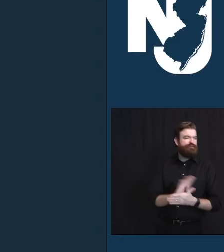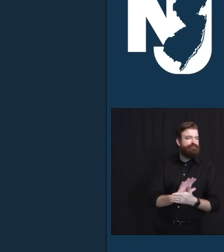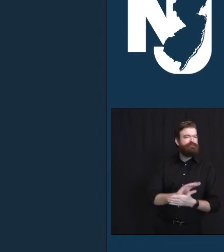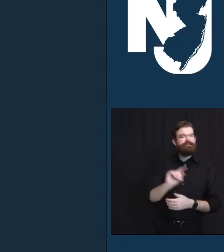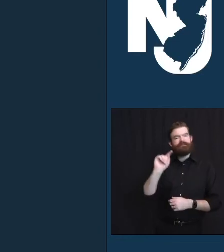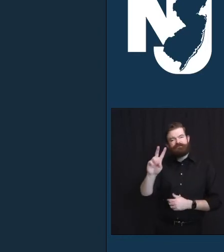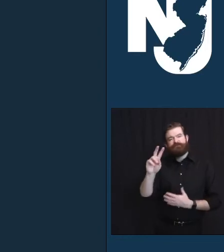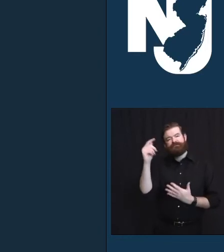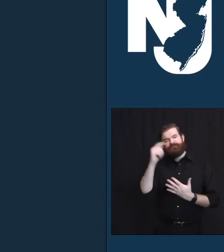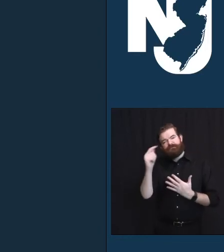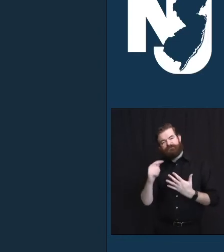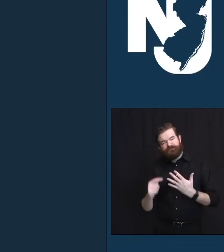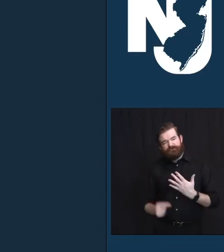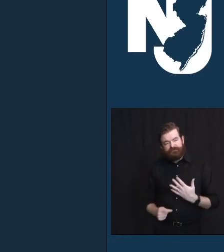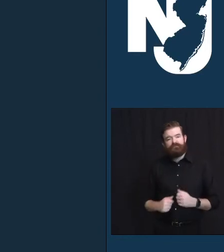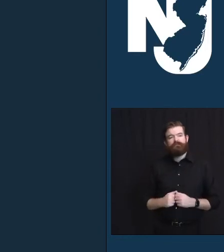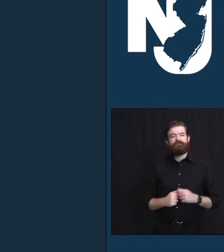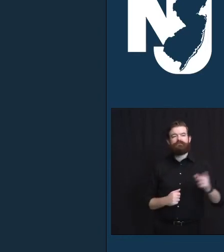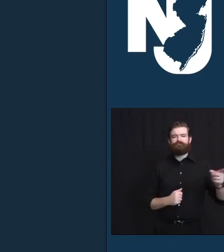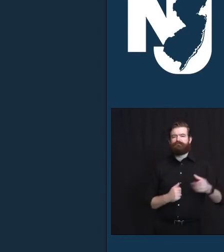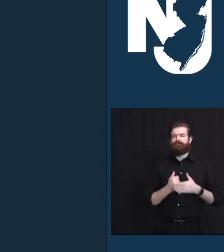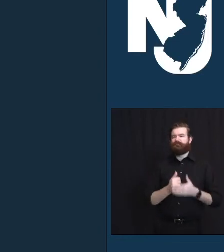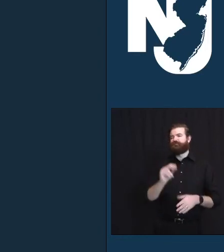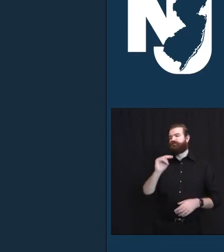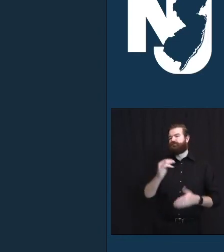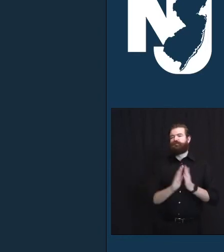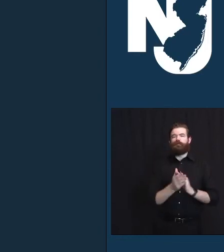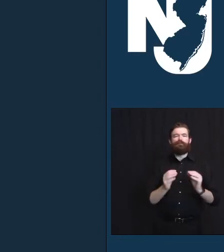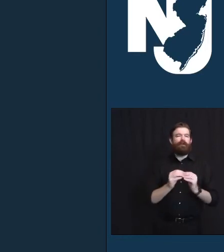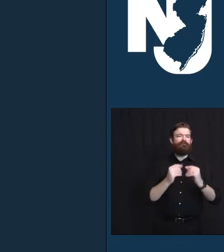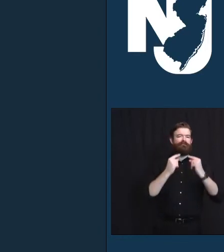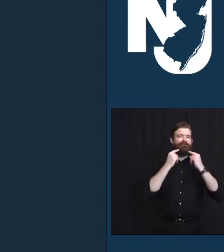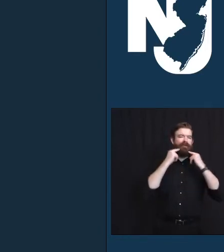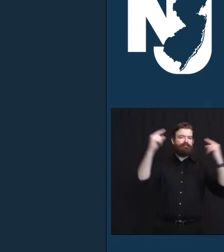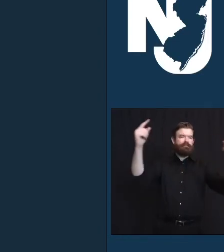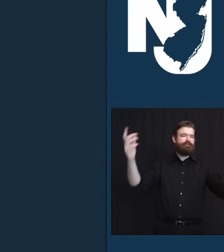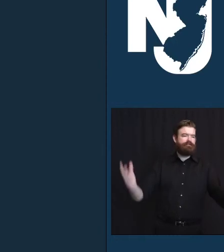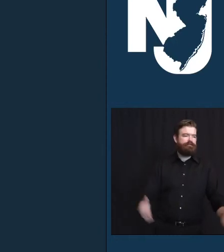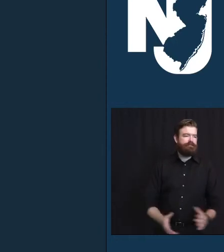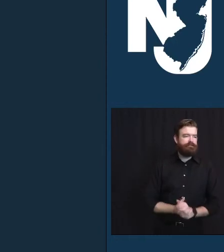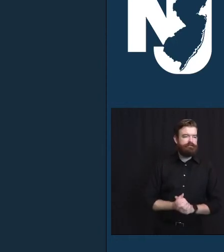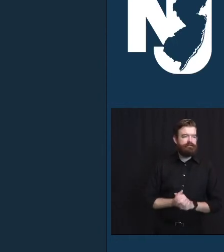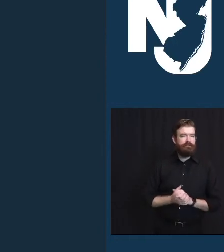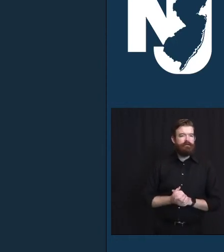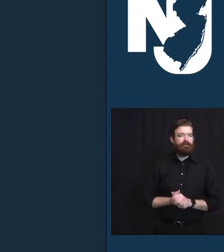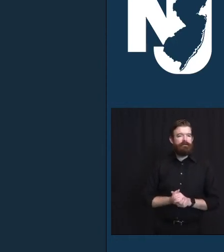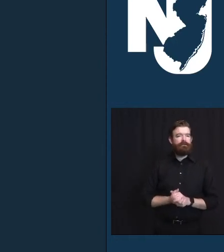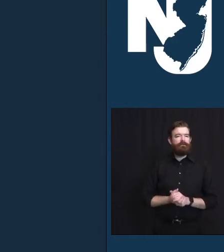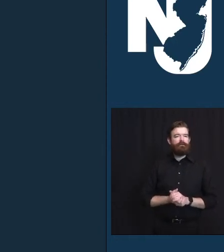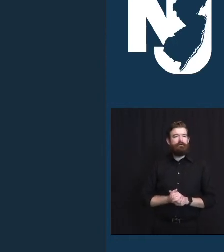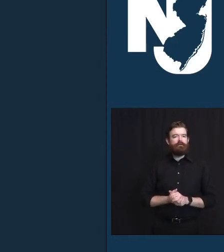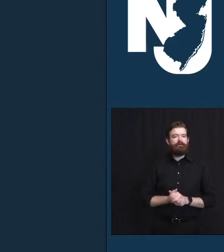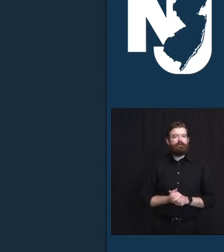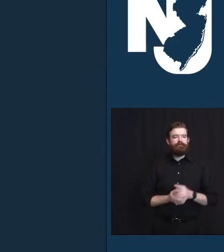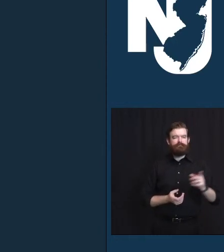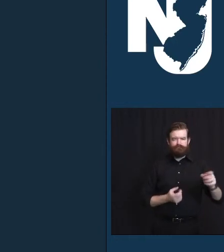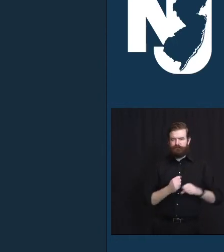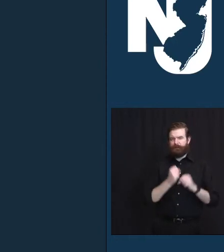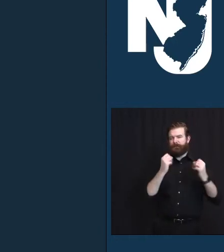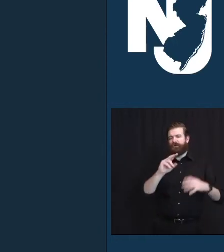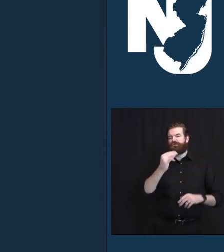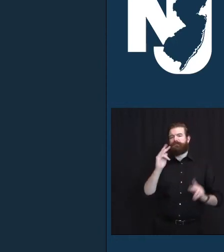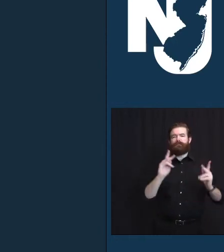legendary status. We thank her for all she did to ignite the lights of countless New Jersey stars, and we send our condolences to her family and everyone